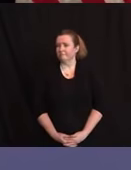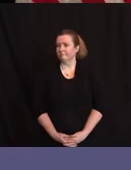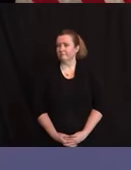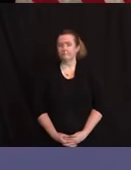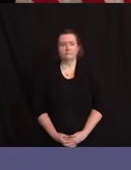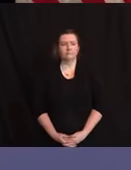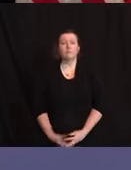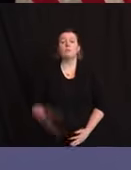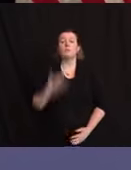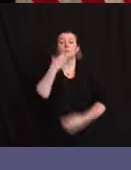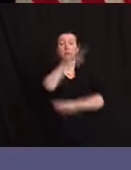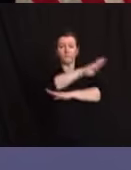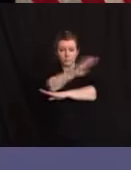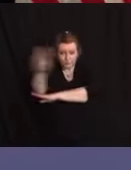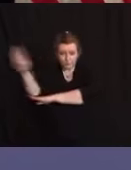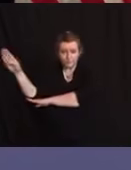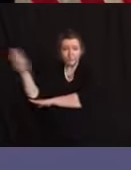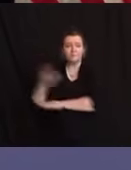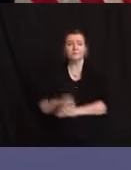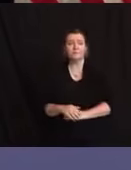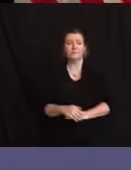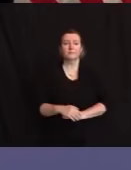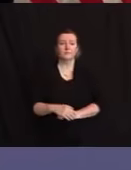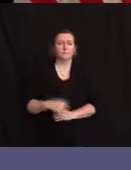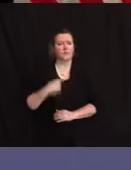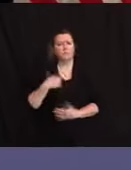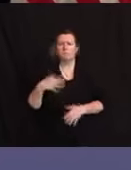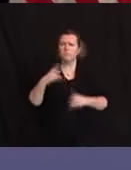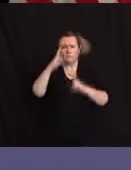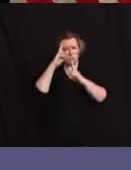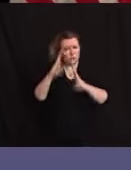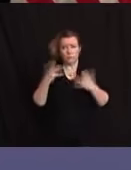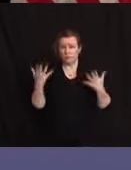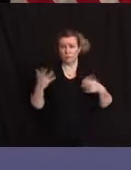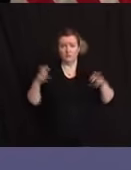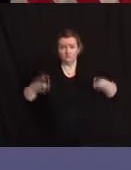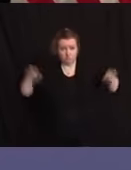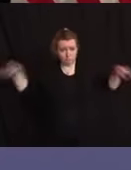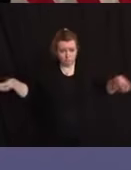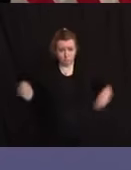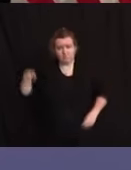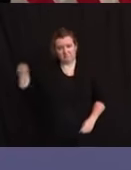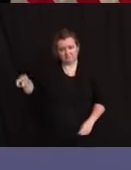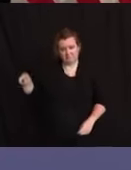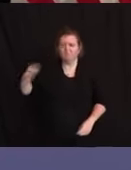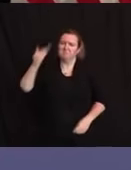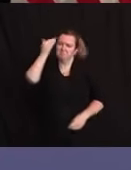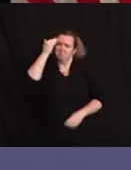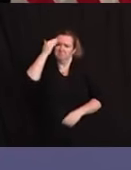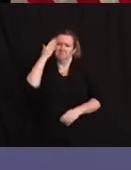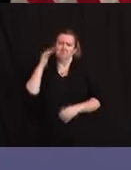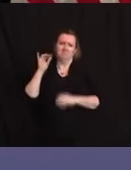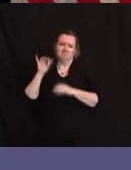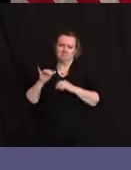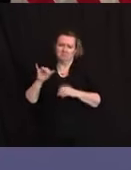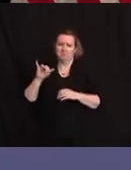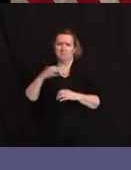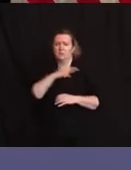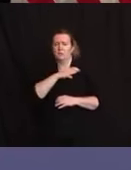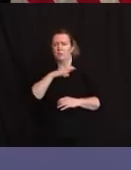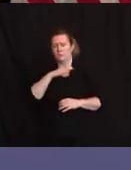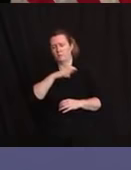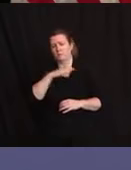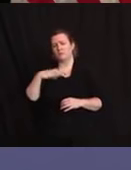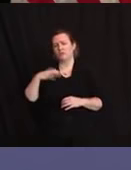Good afternoon, everyone. Honored to be joined by the woman to my right who needs no introduction, the Commissioner of the Department of